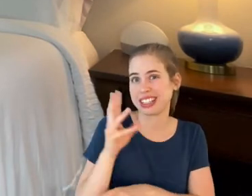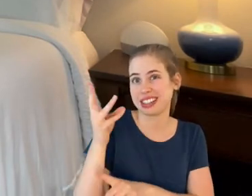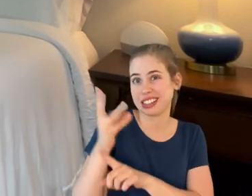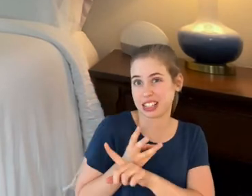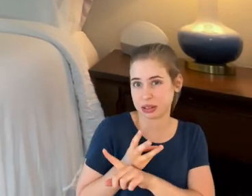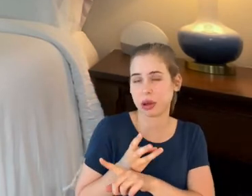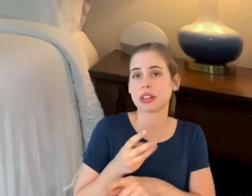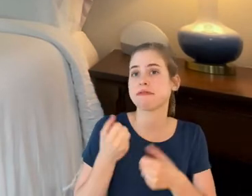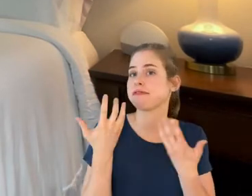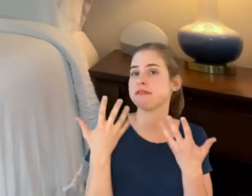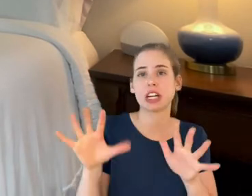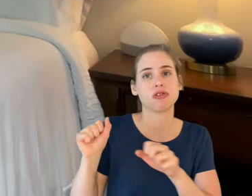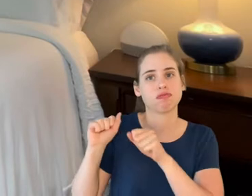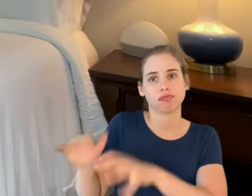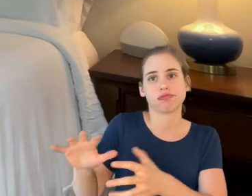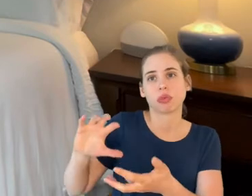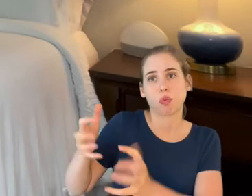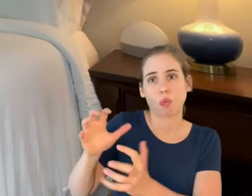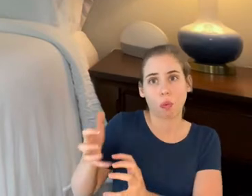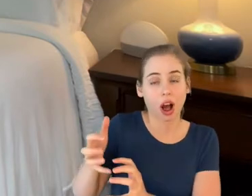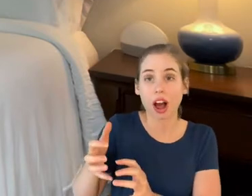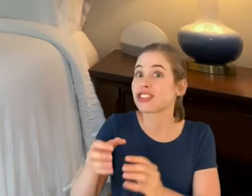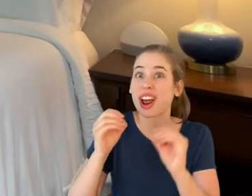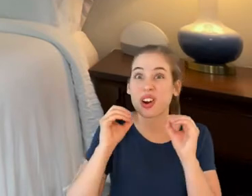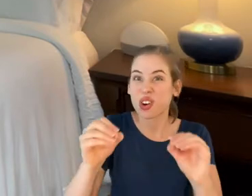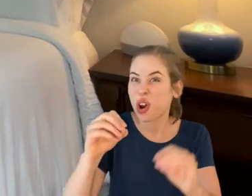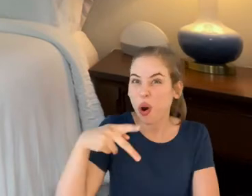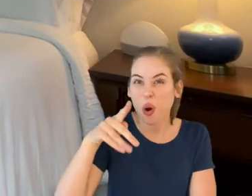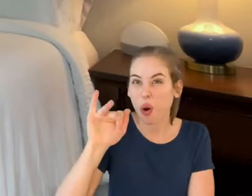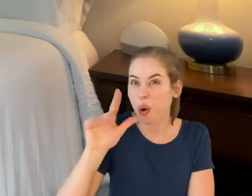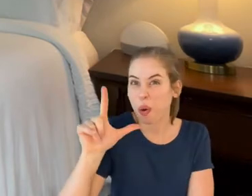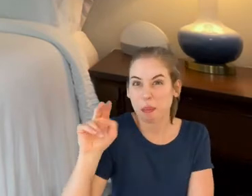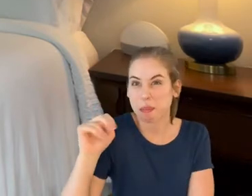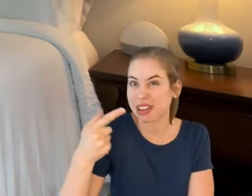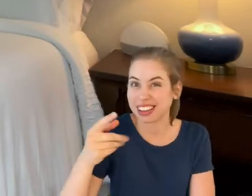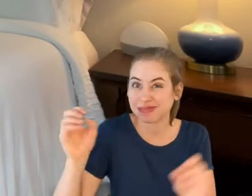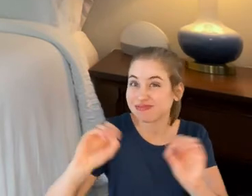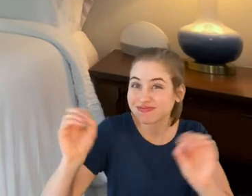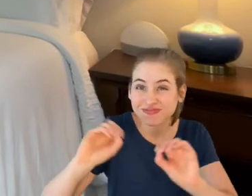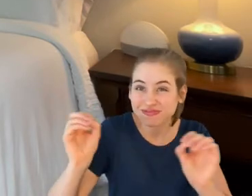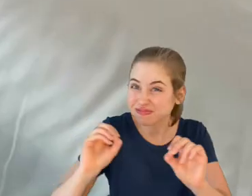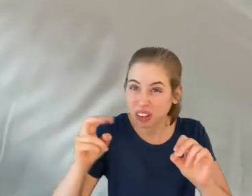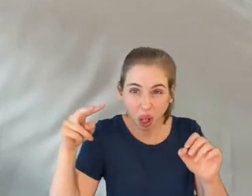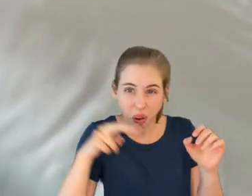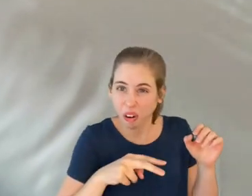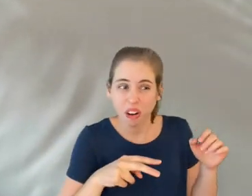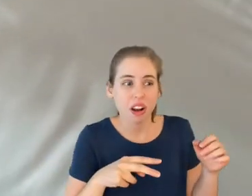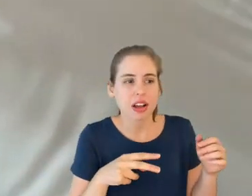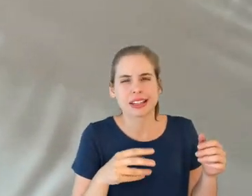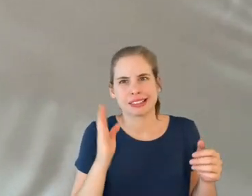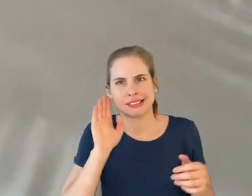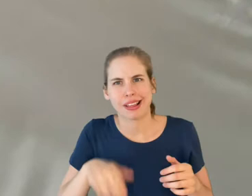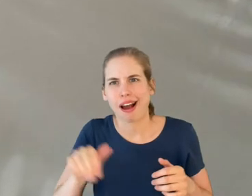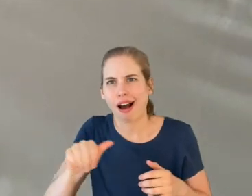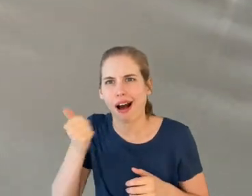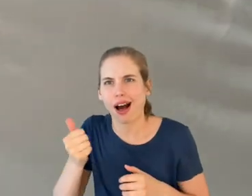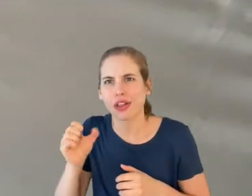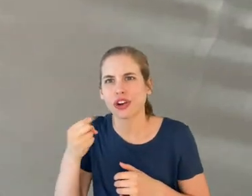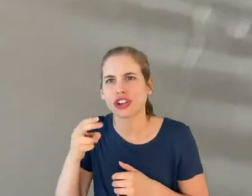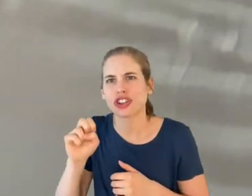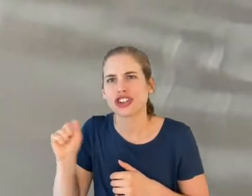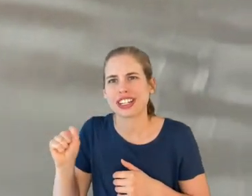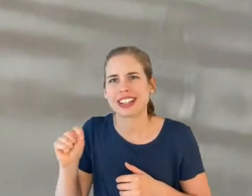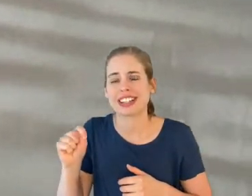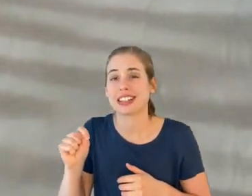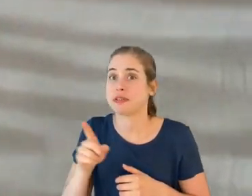6 months now, and we've washed it a few times and it has not pilled, which is really important, because we've had other sheets that are